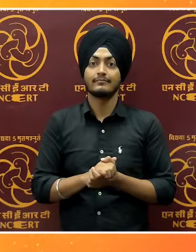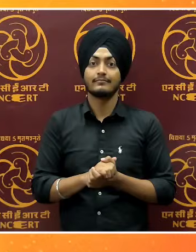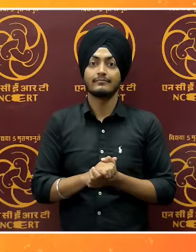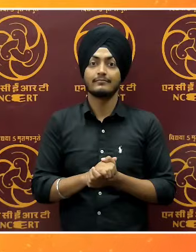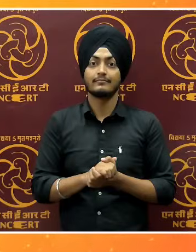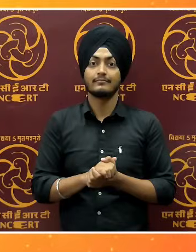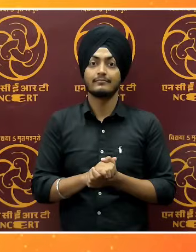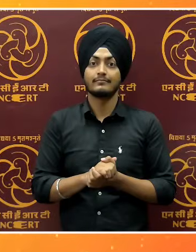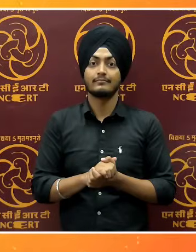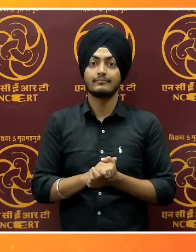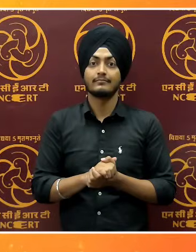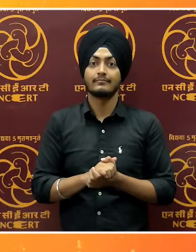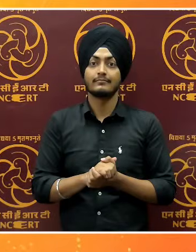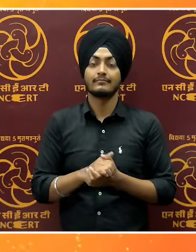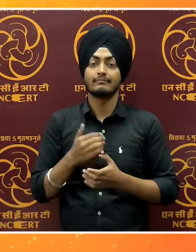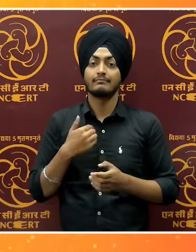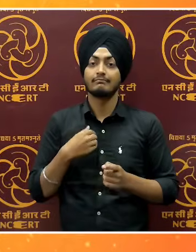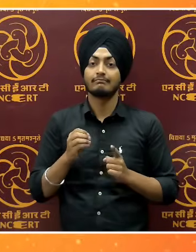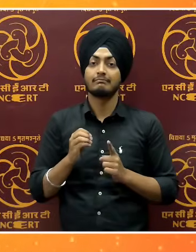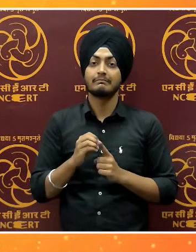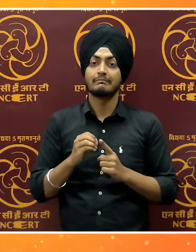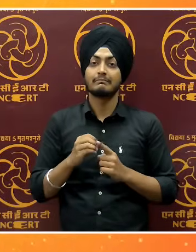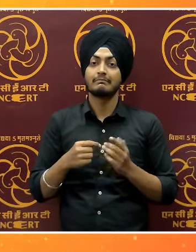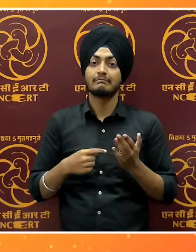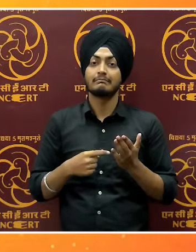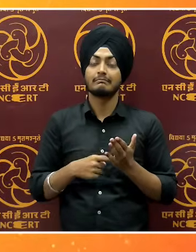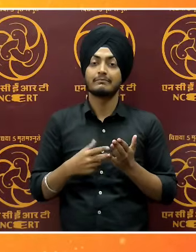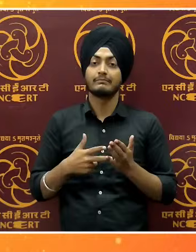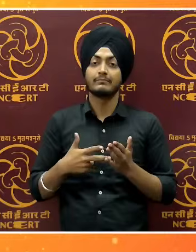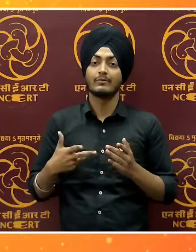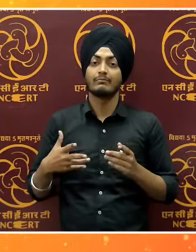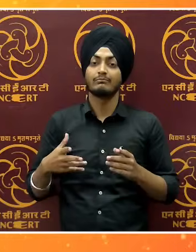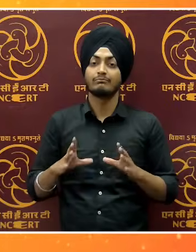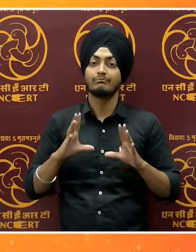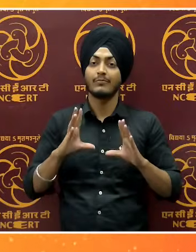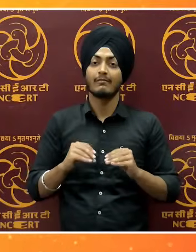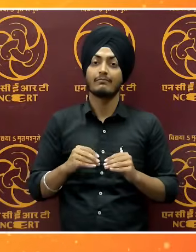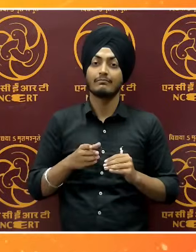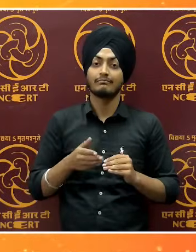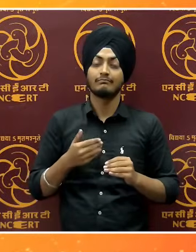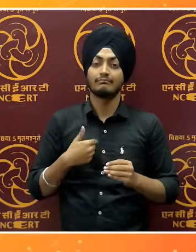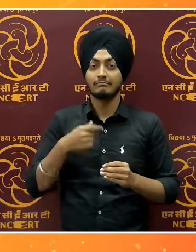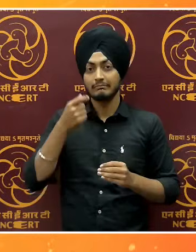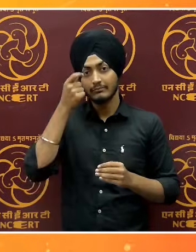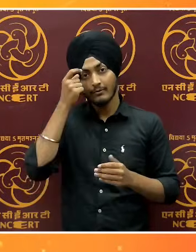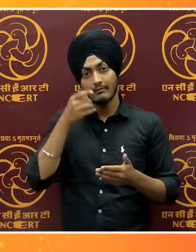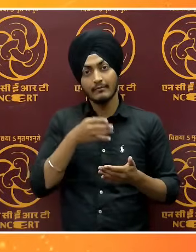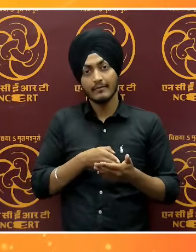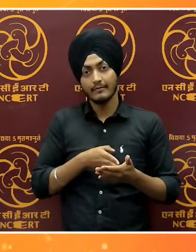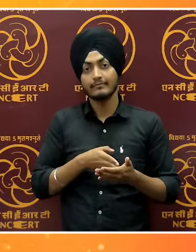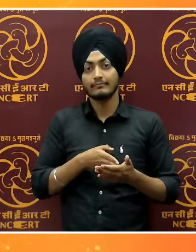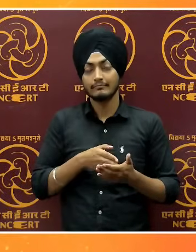My PPT is stopped, so I just... Okay, no issue, sir.